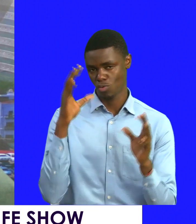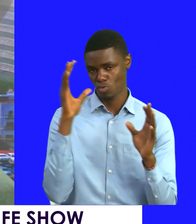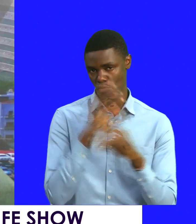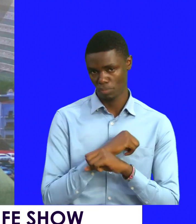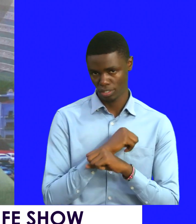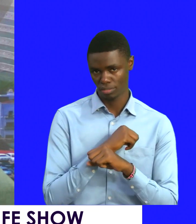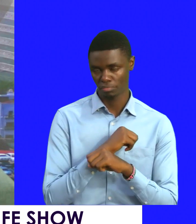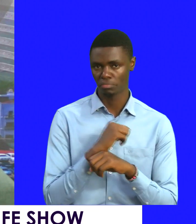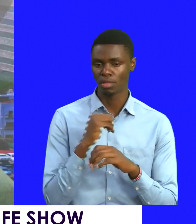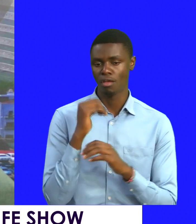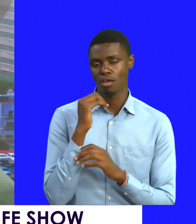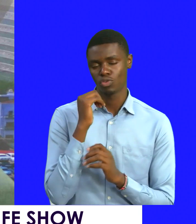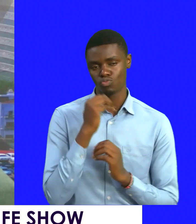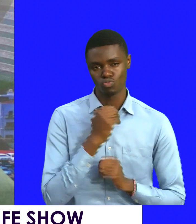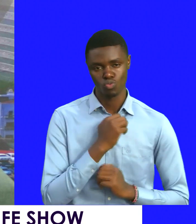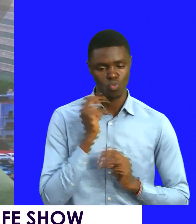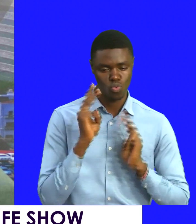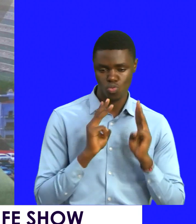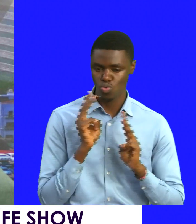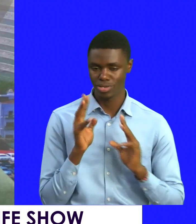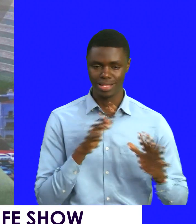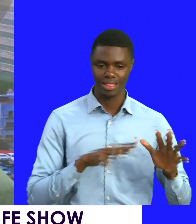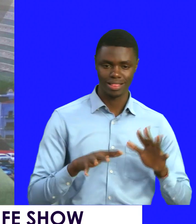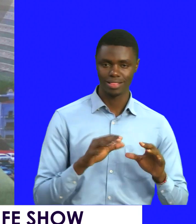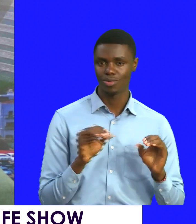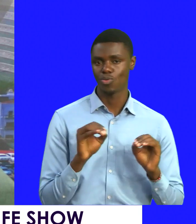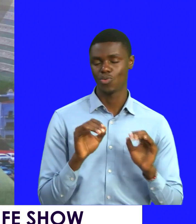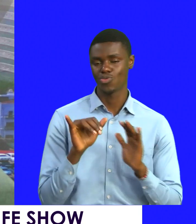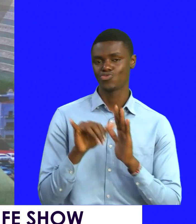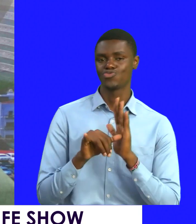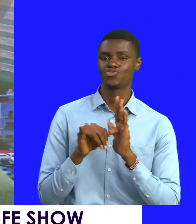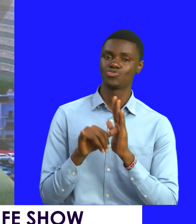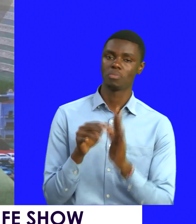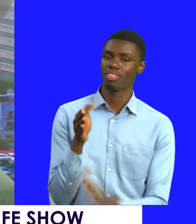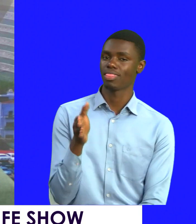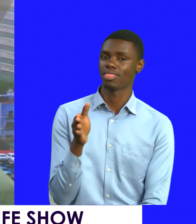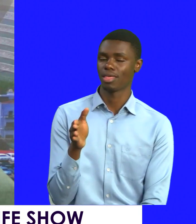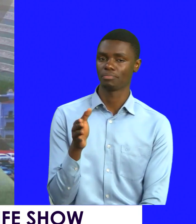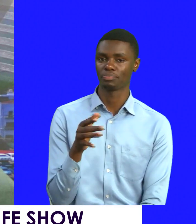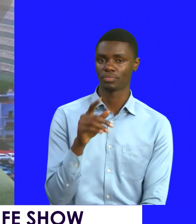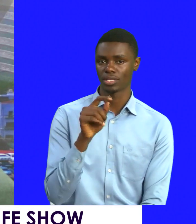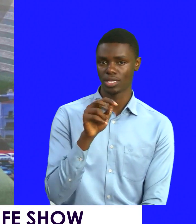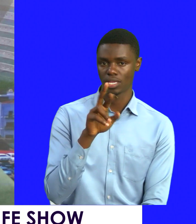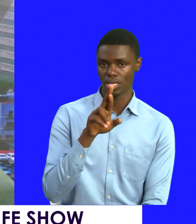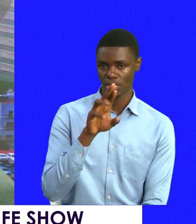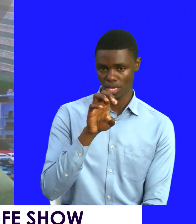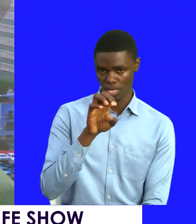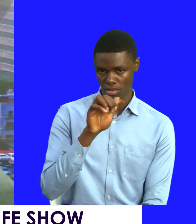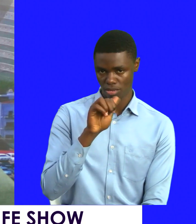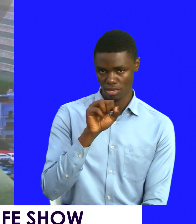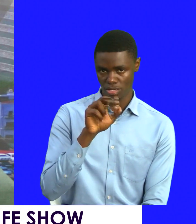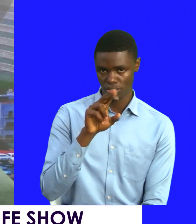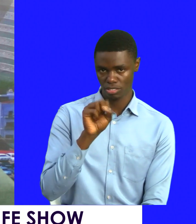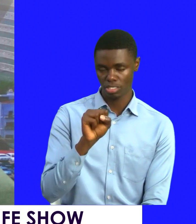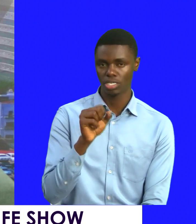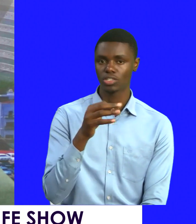it, you can go to YouTube and tap the Treasures of Life Show. Don't